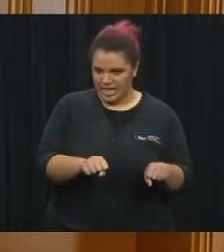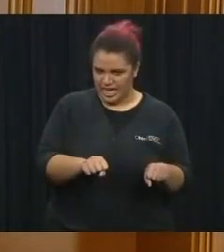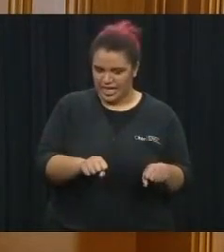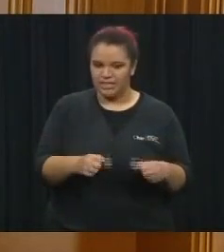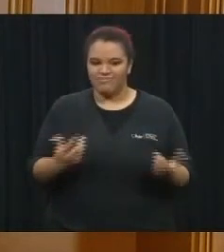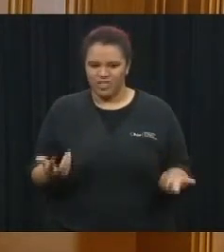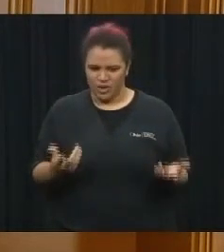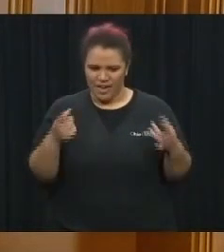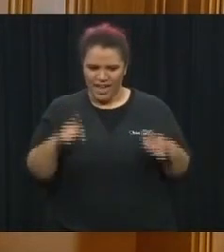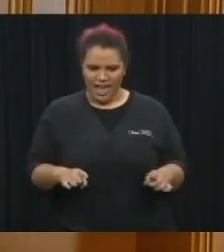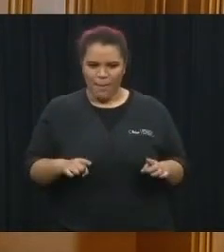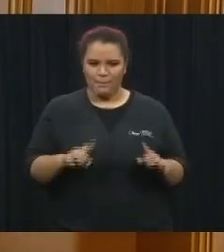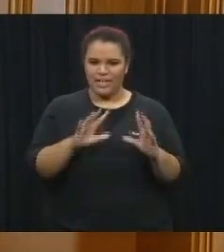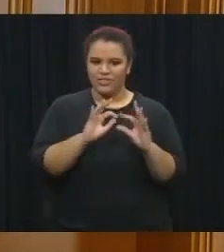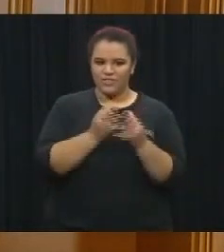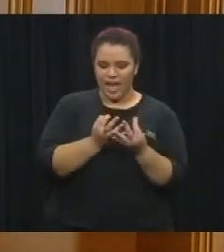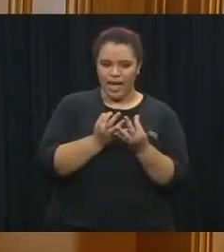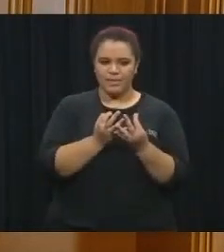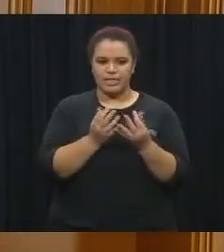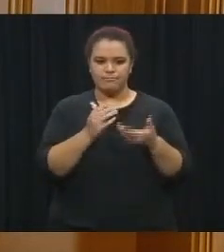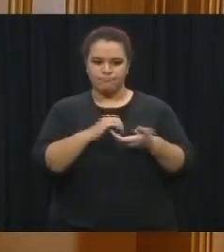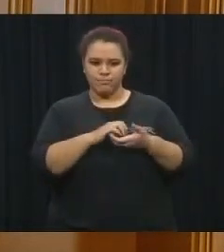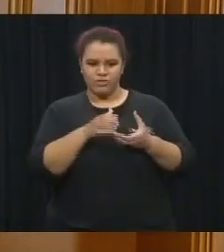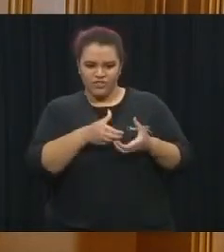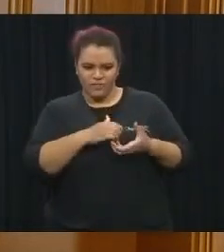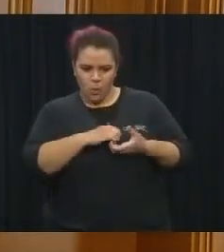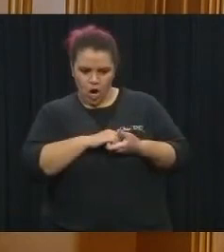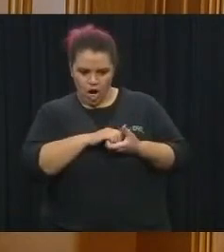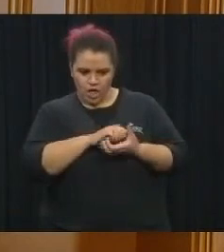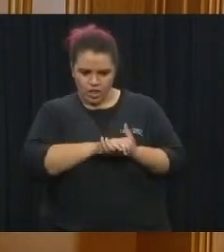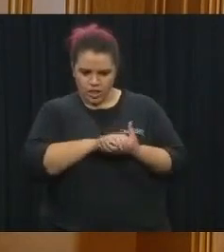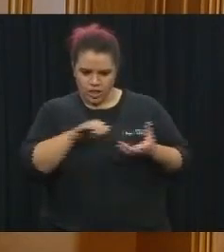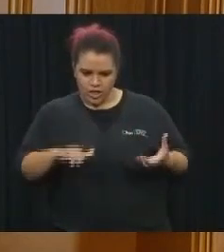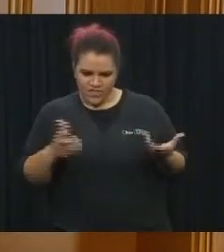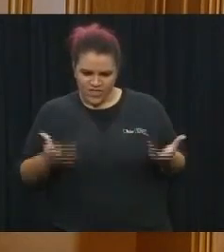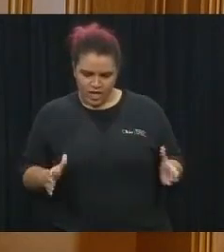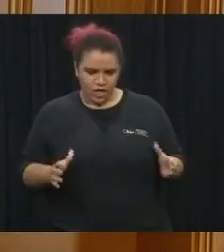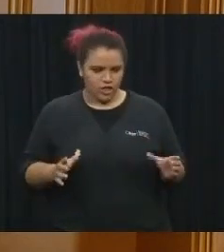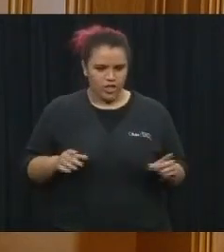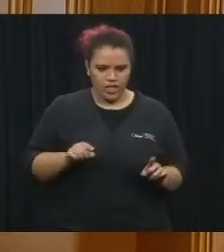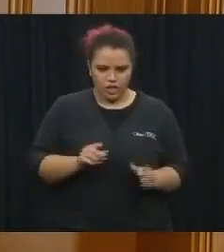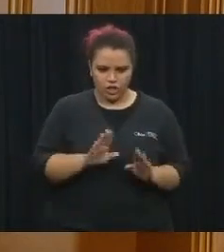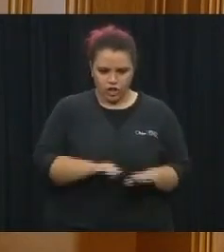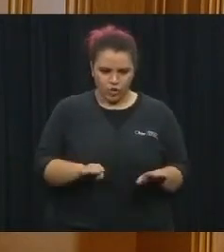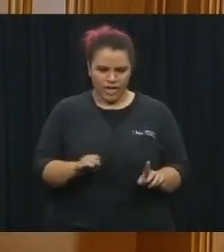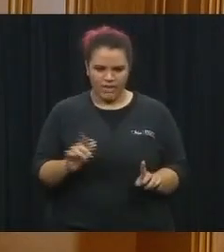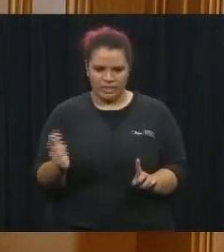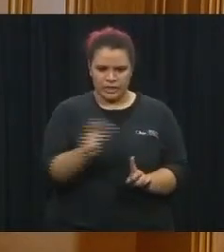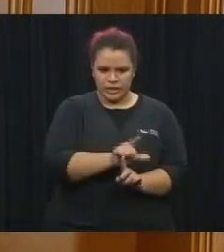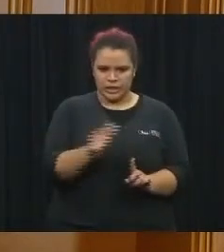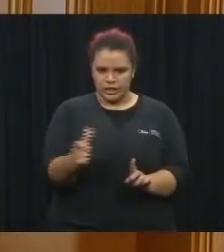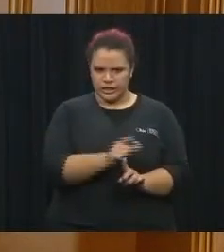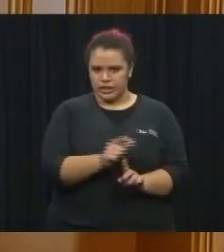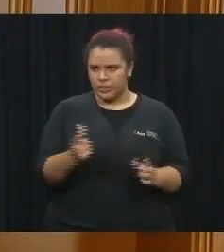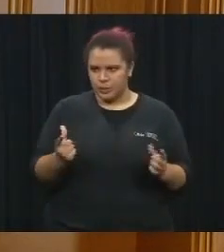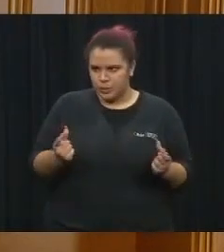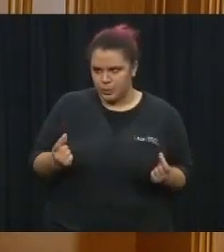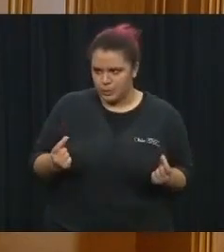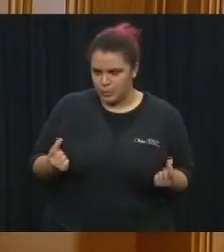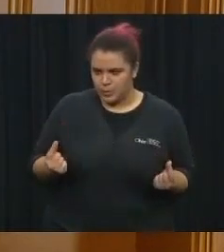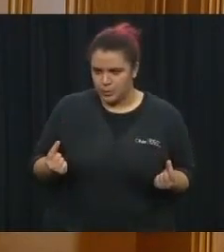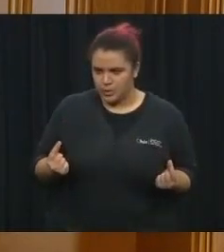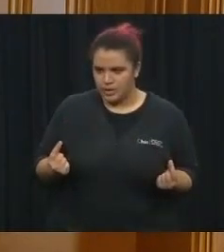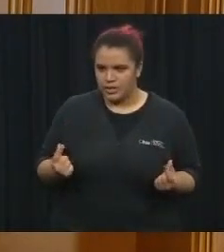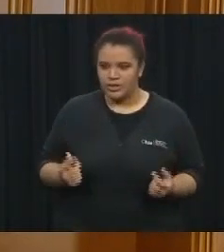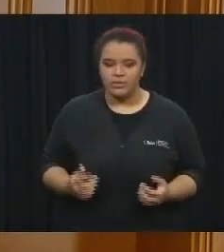sort of split between two parents? Well, first of all, that's probably not